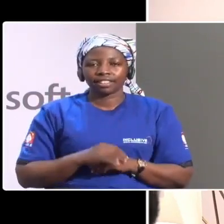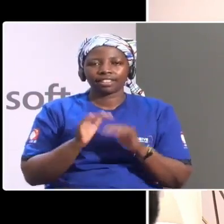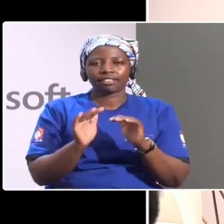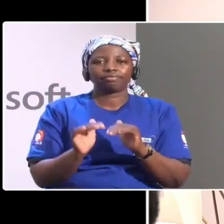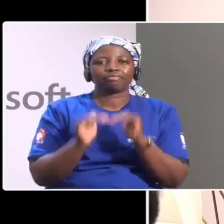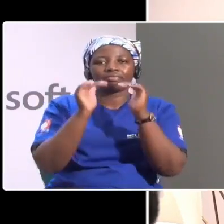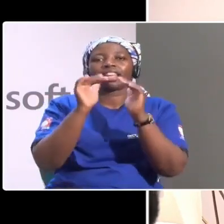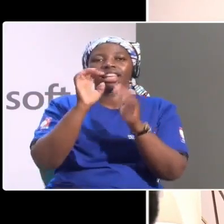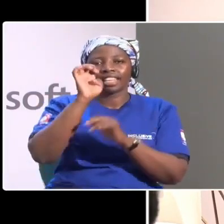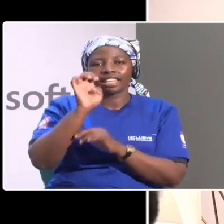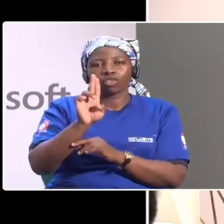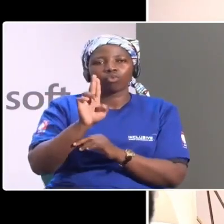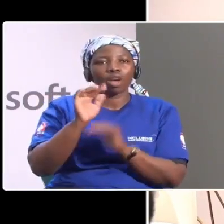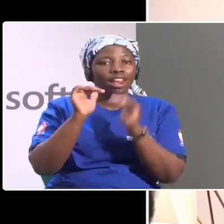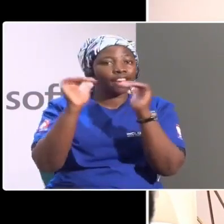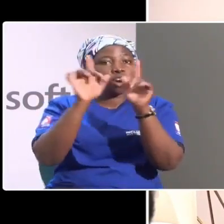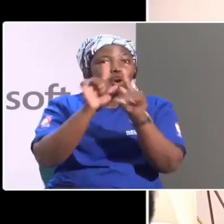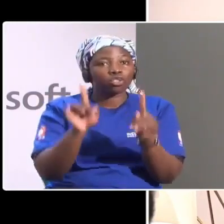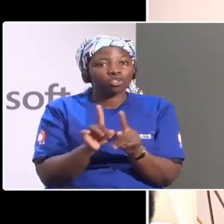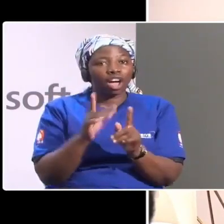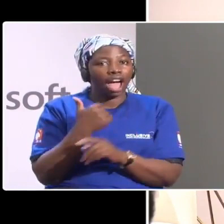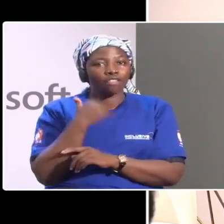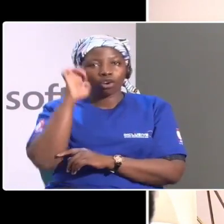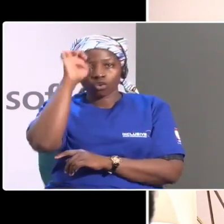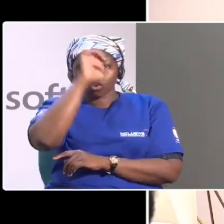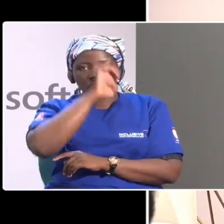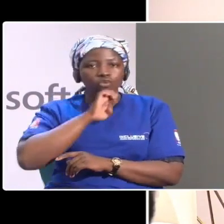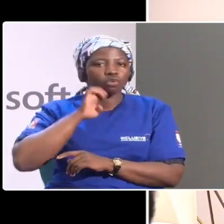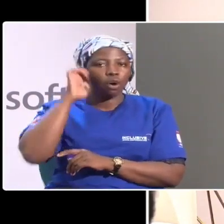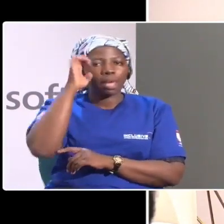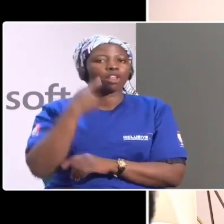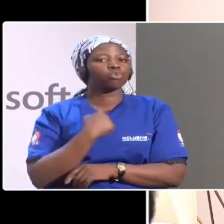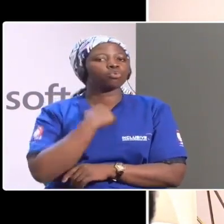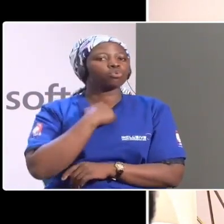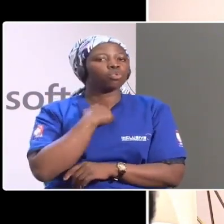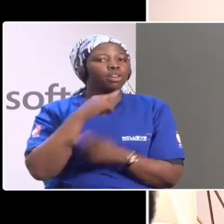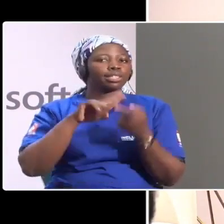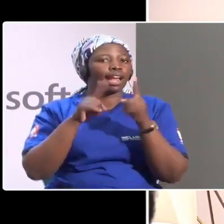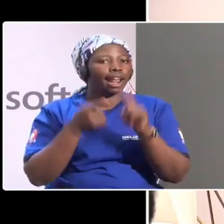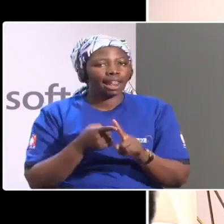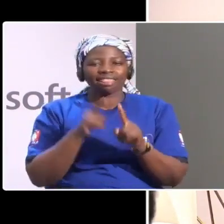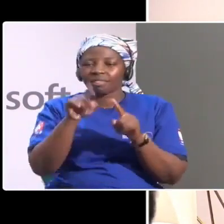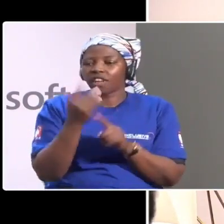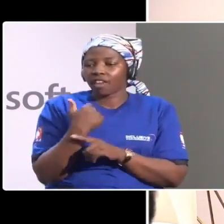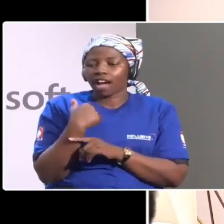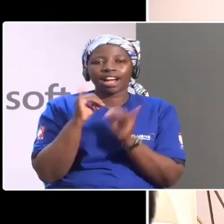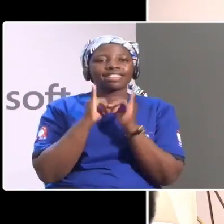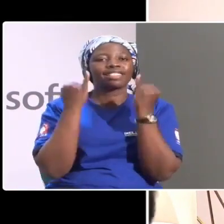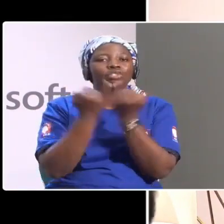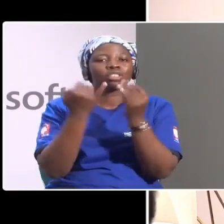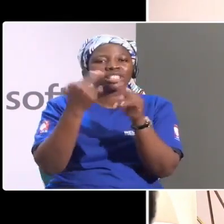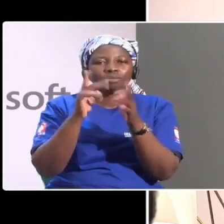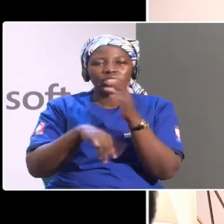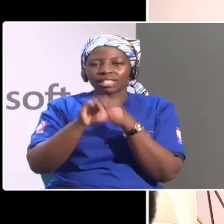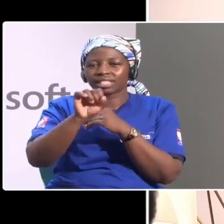because Makulanda was here, you also have European Union standards. And they have a body called